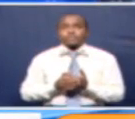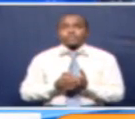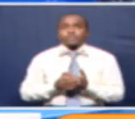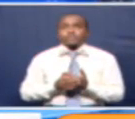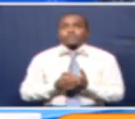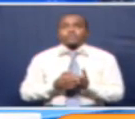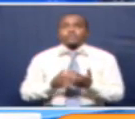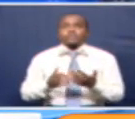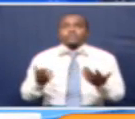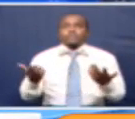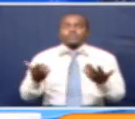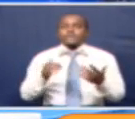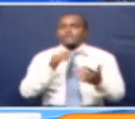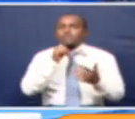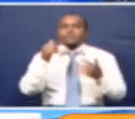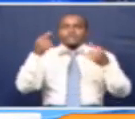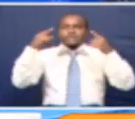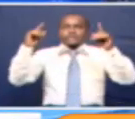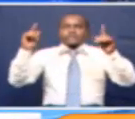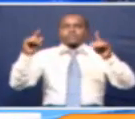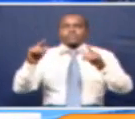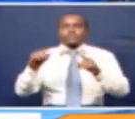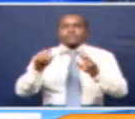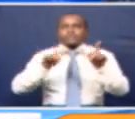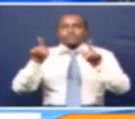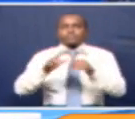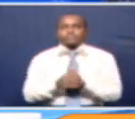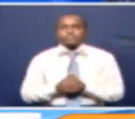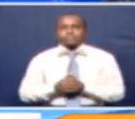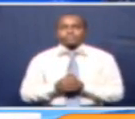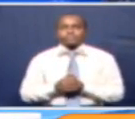was, again, a very unsuccessful trip. He regrets what happens.